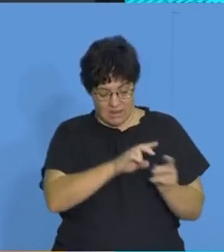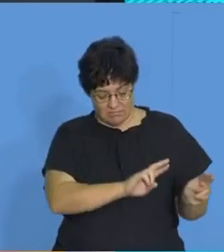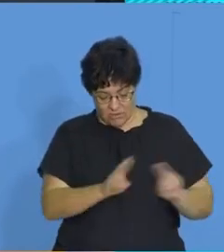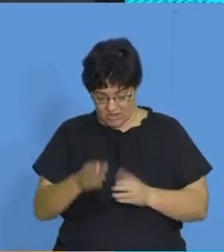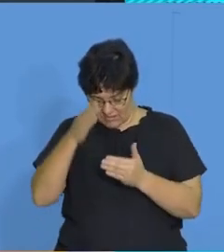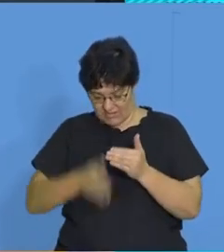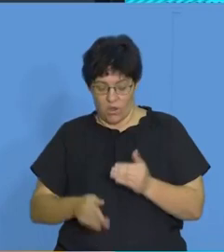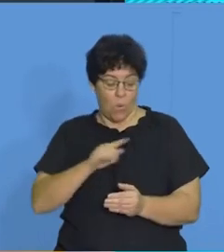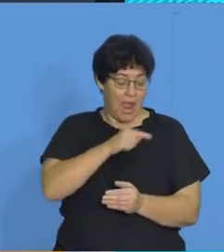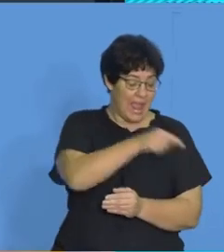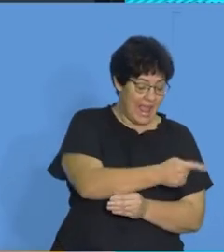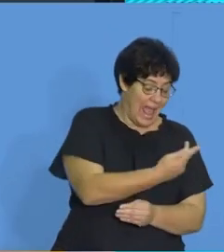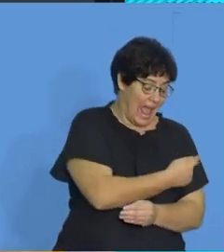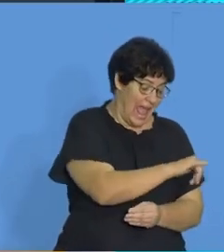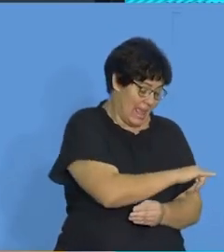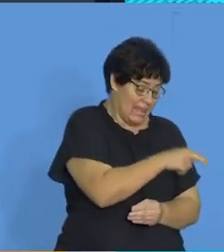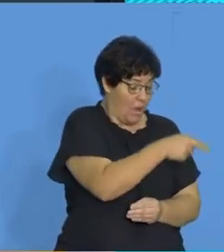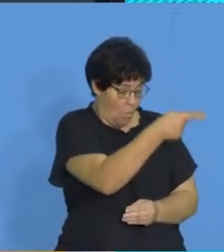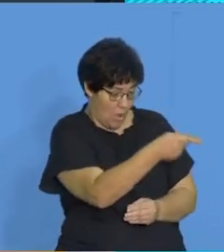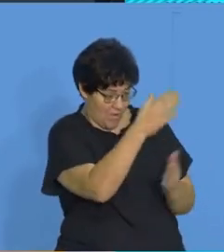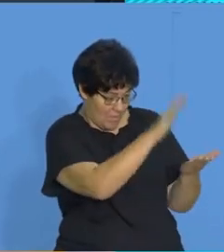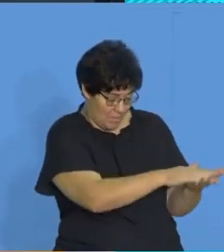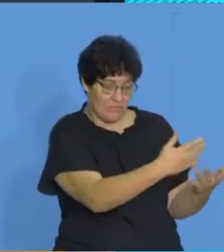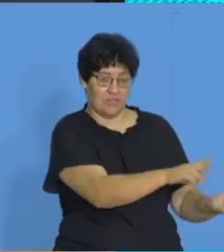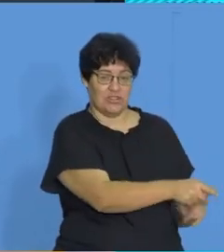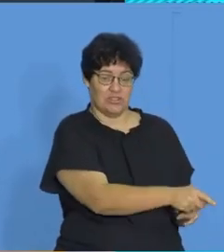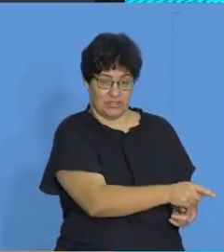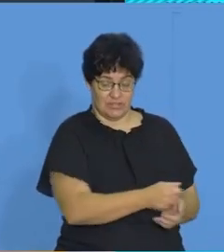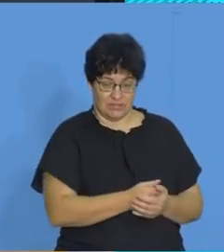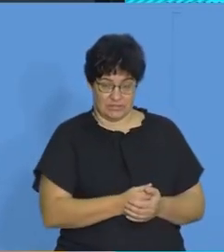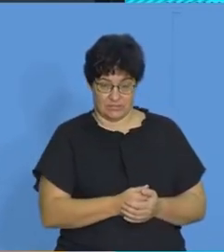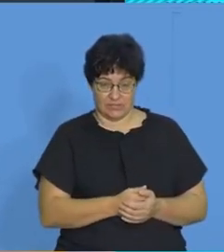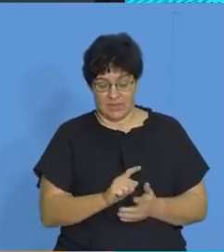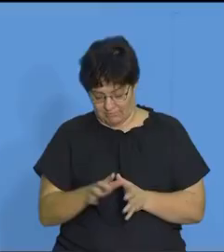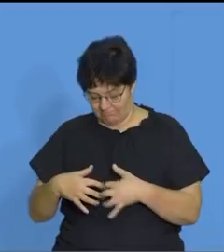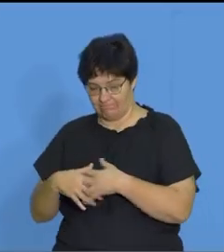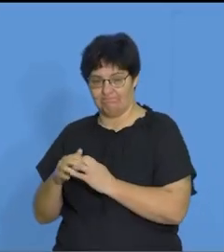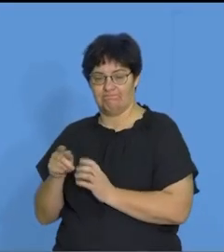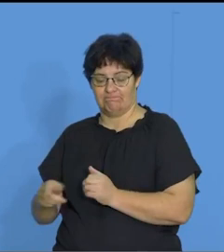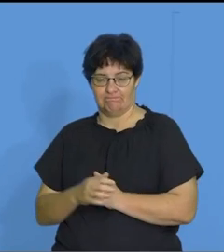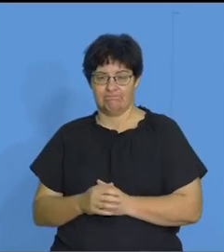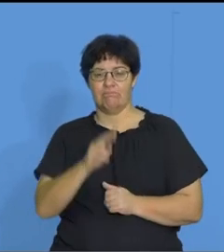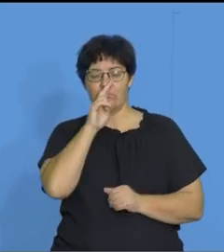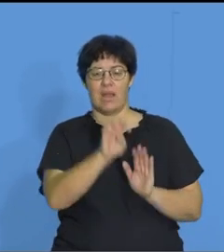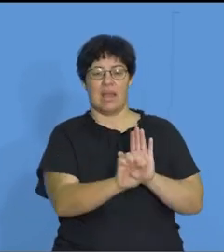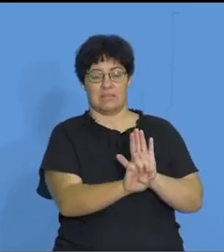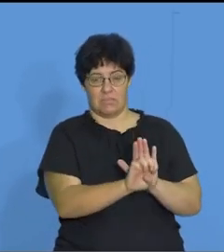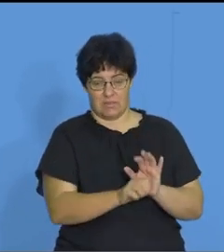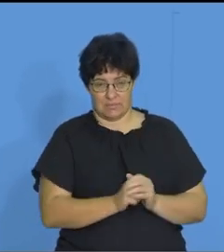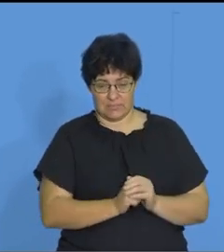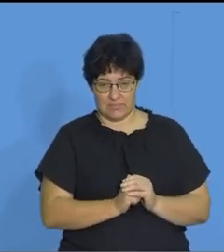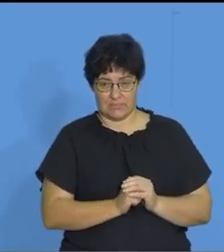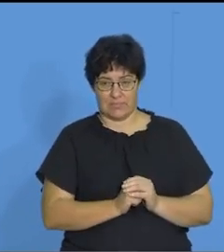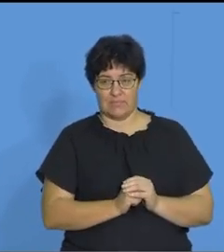result of one of the two reactions being actually used up. Now, let's look at a practical example, okay, involving, you know,